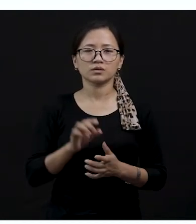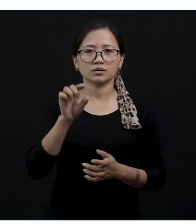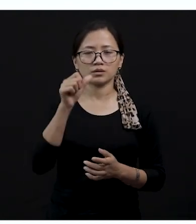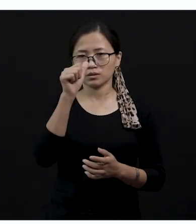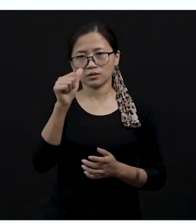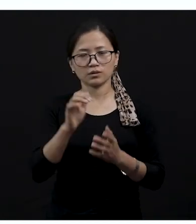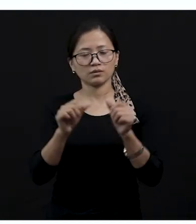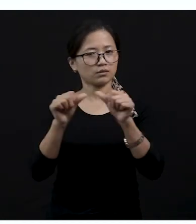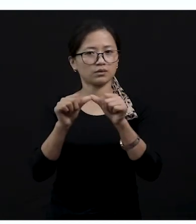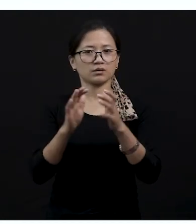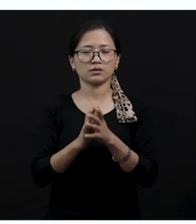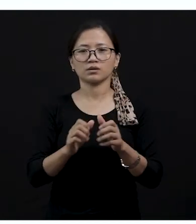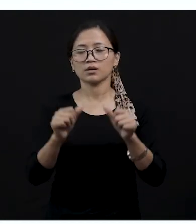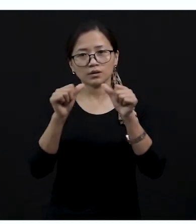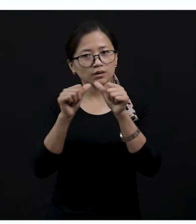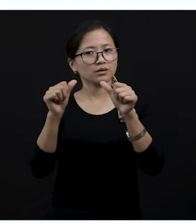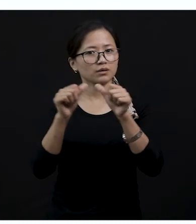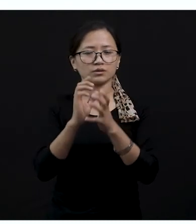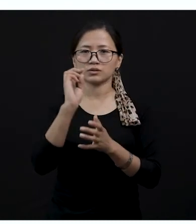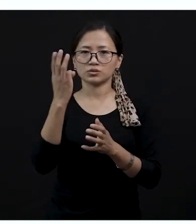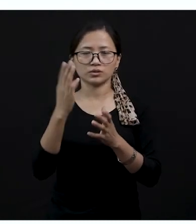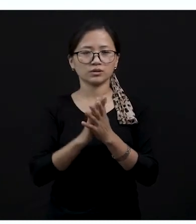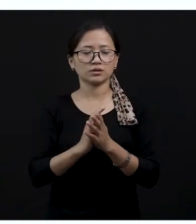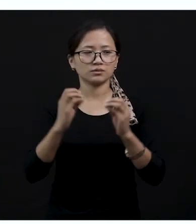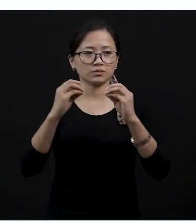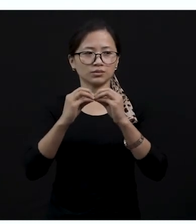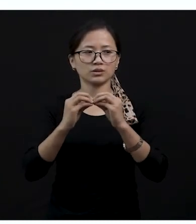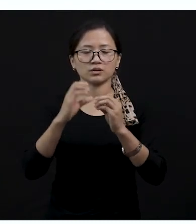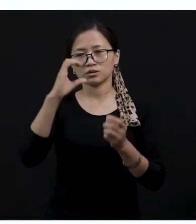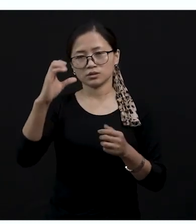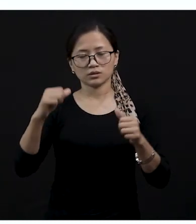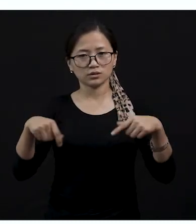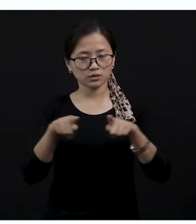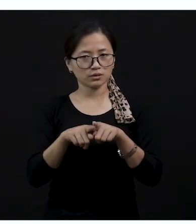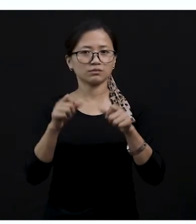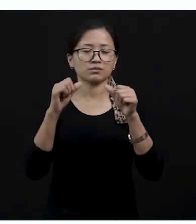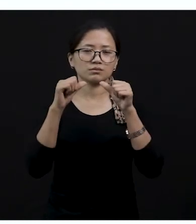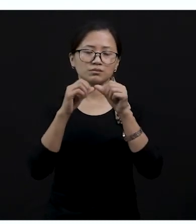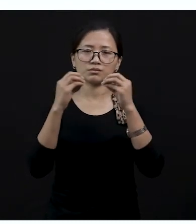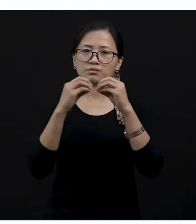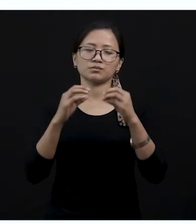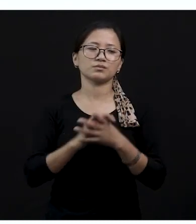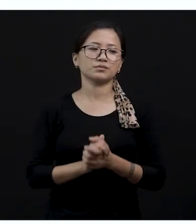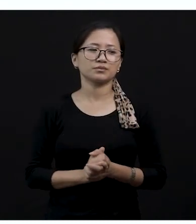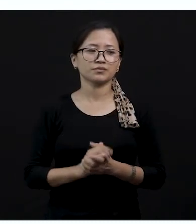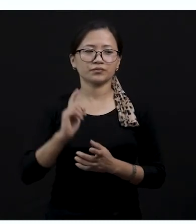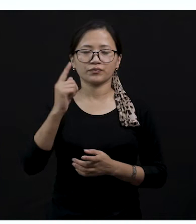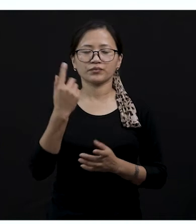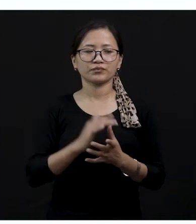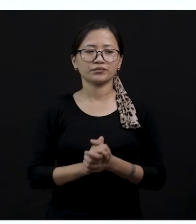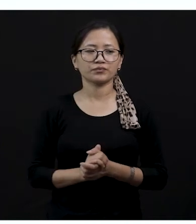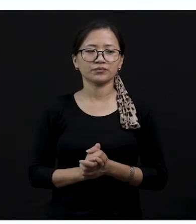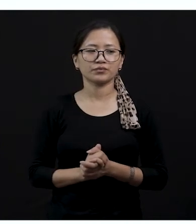letter. A, B, C, and B. So the rhyme scheme in the first stanza of